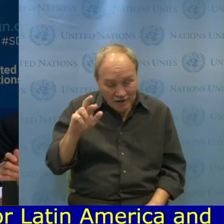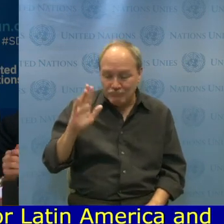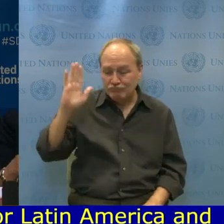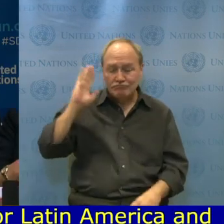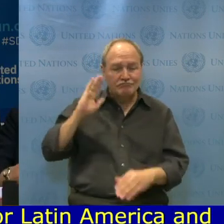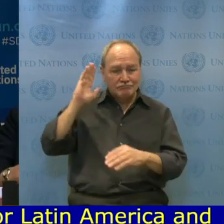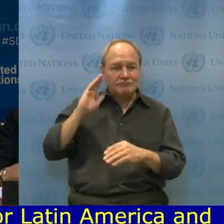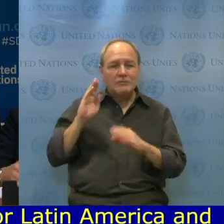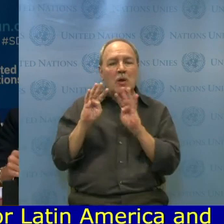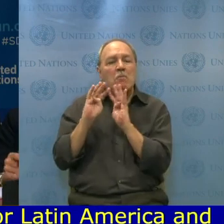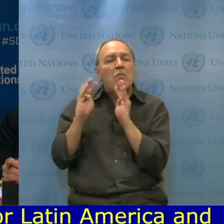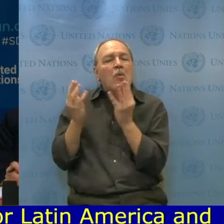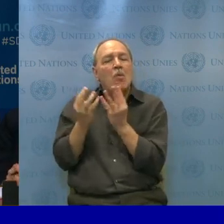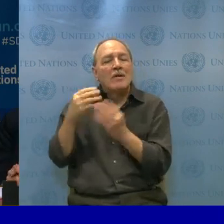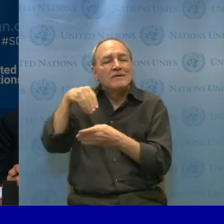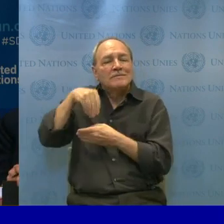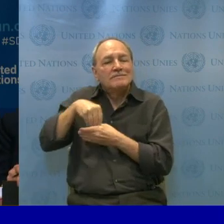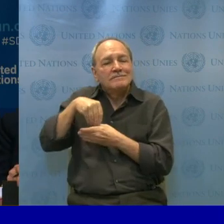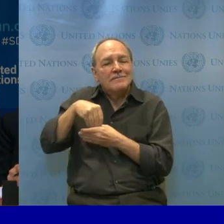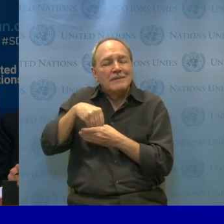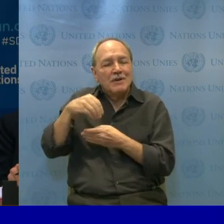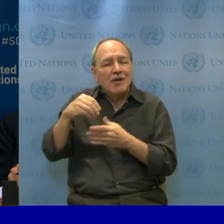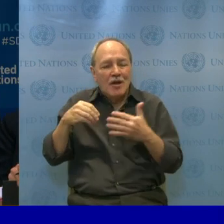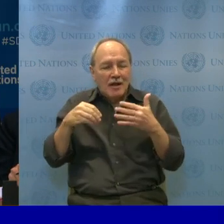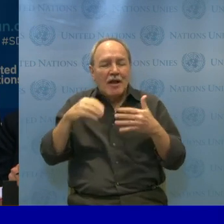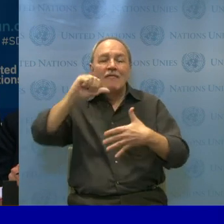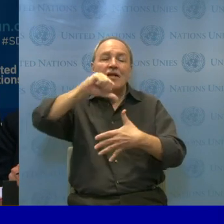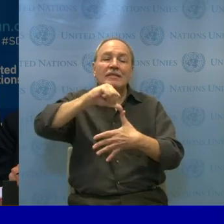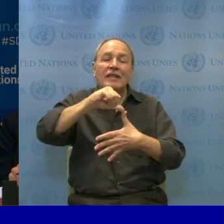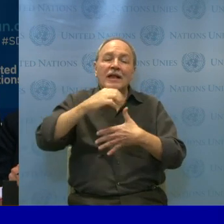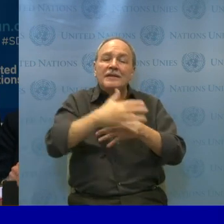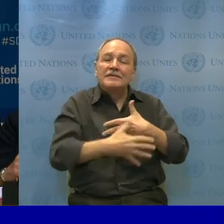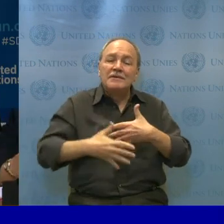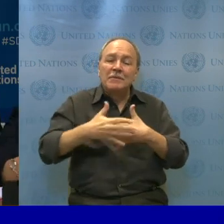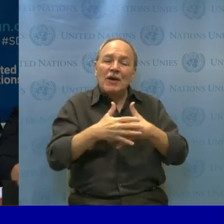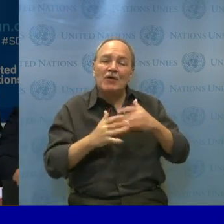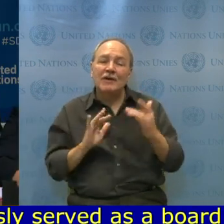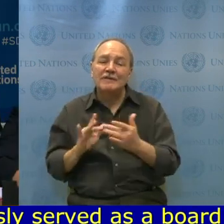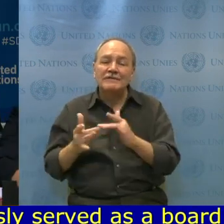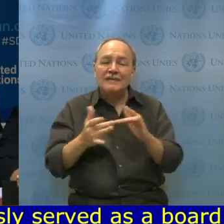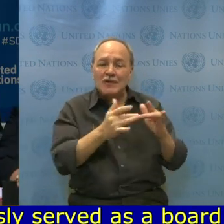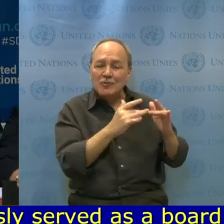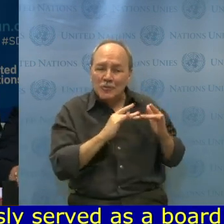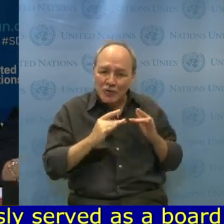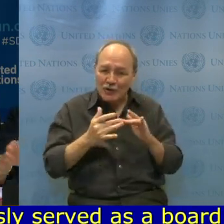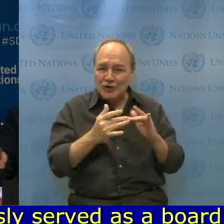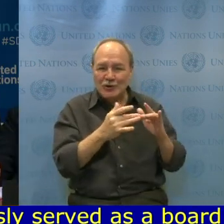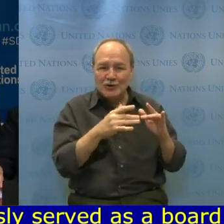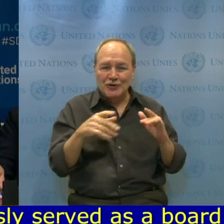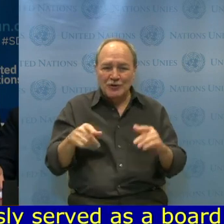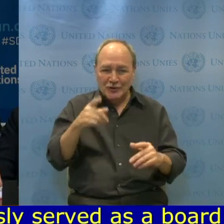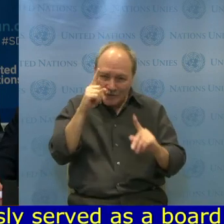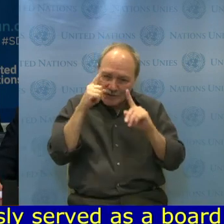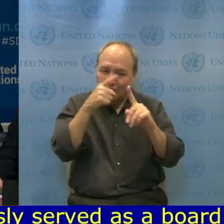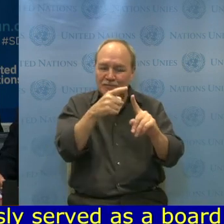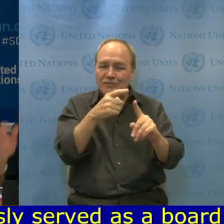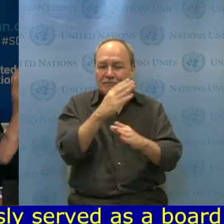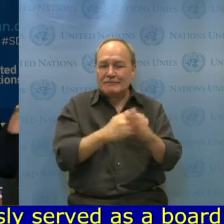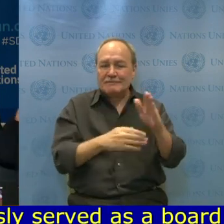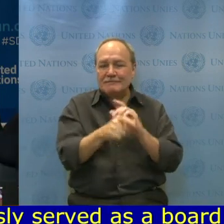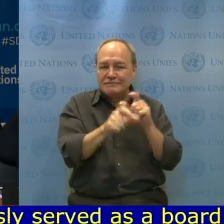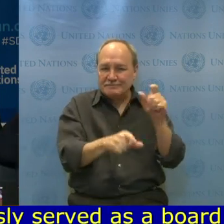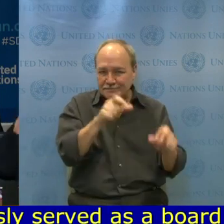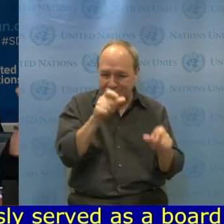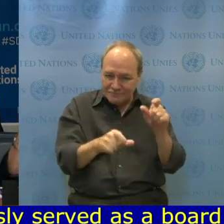American Network for Persons with Disabilities, representing the region at International Disability Alliance. The